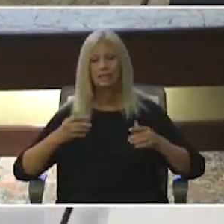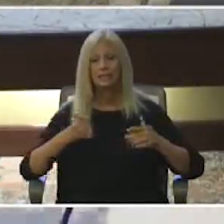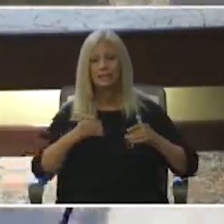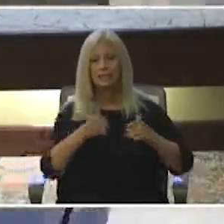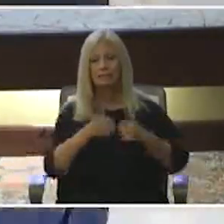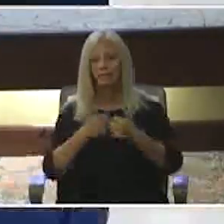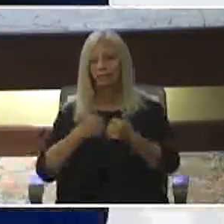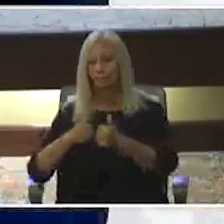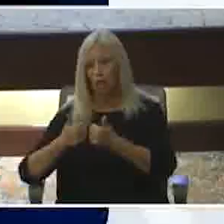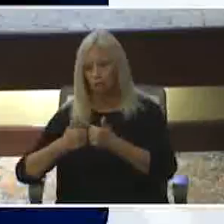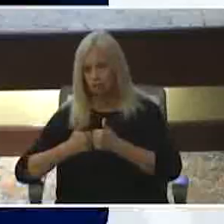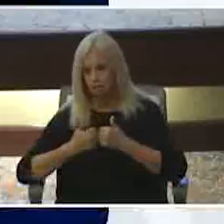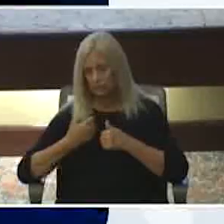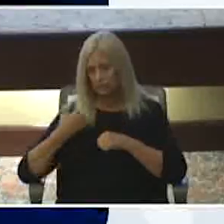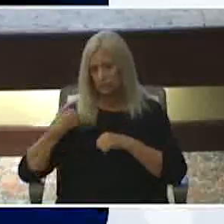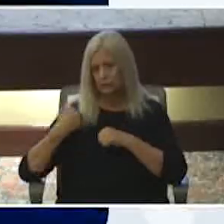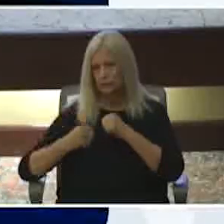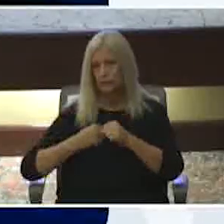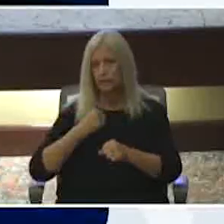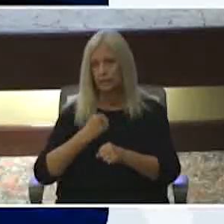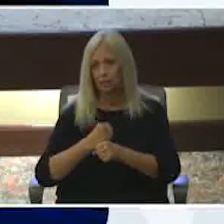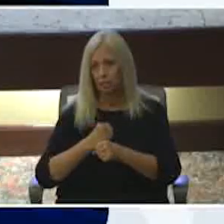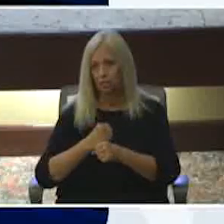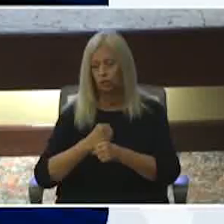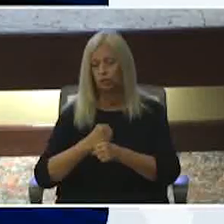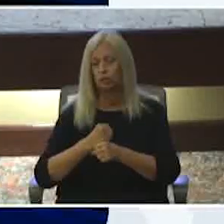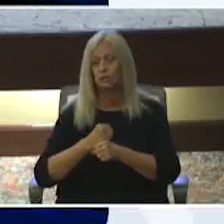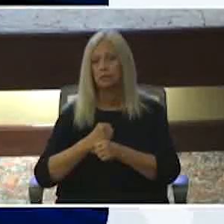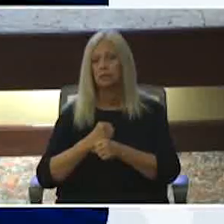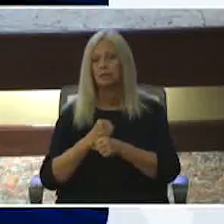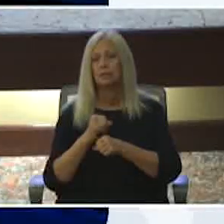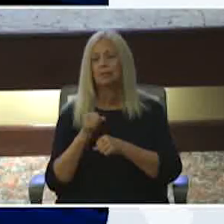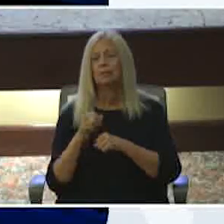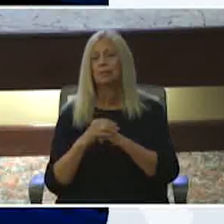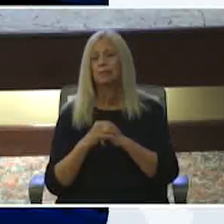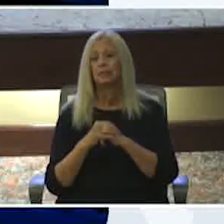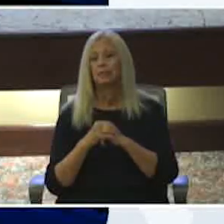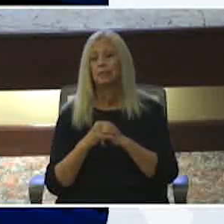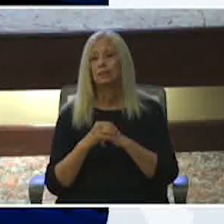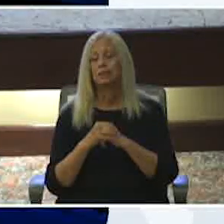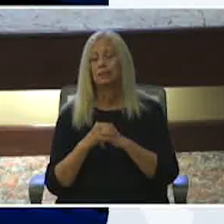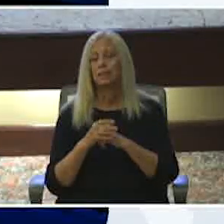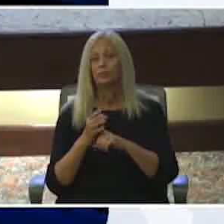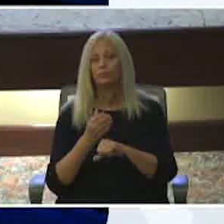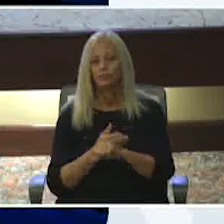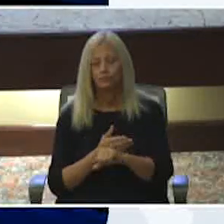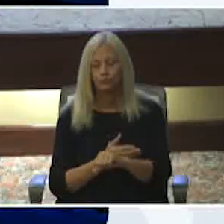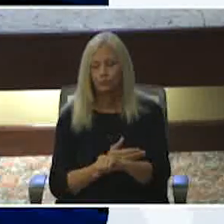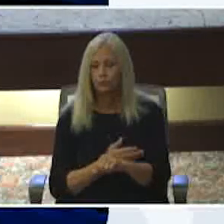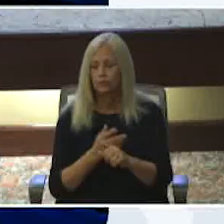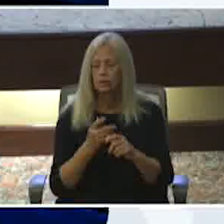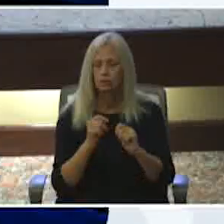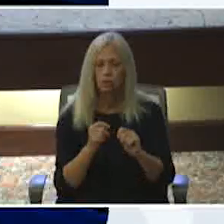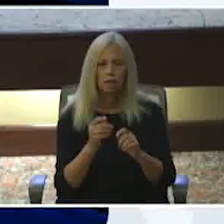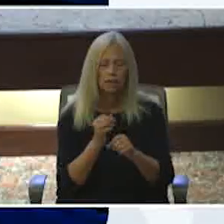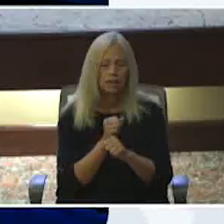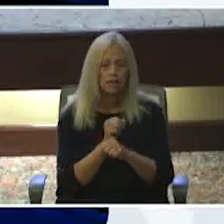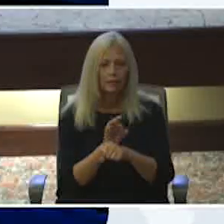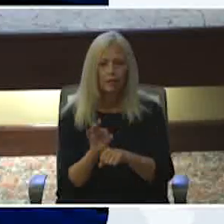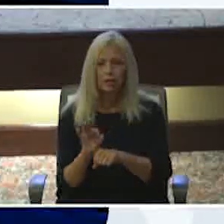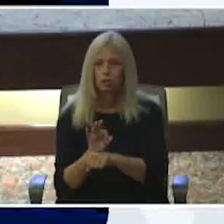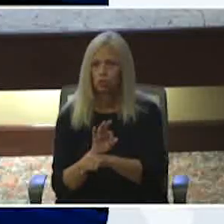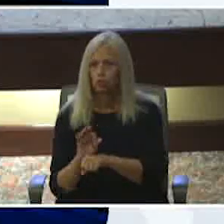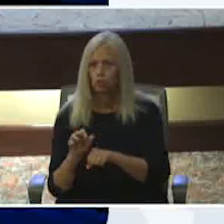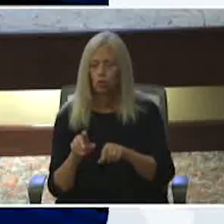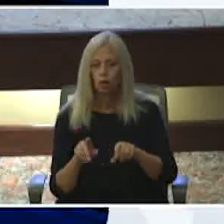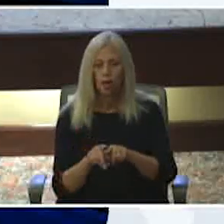few years, and Infrastructure Services has worked diligently to get it as functional as possible. We've